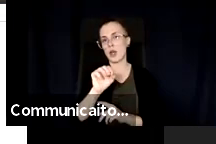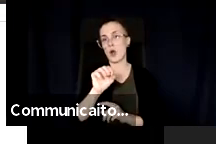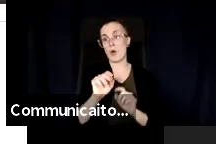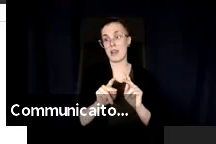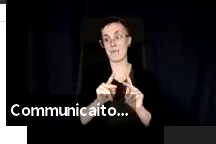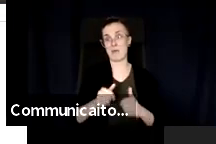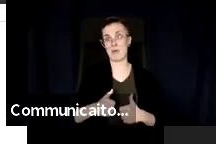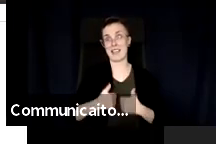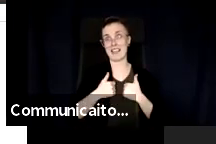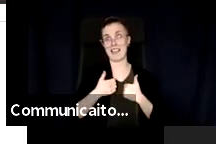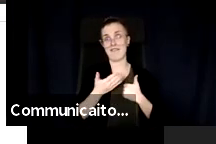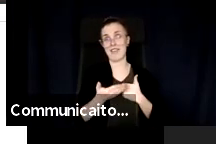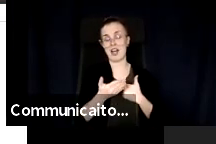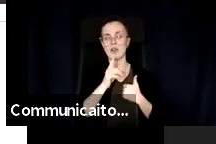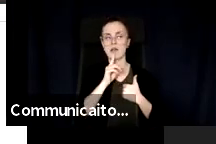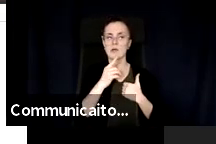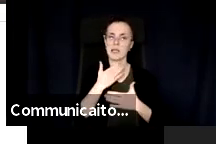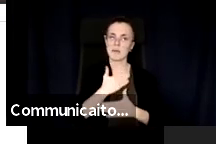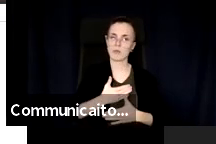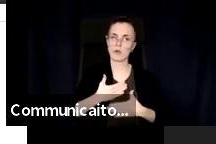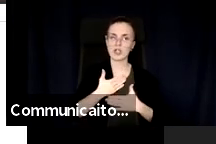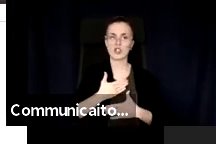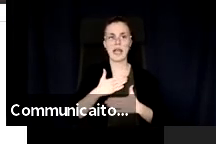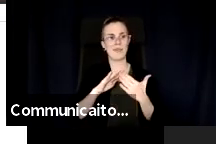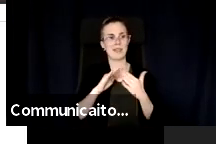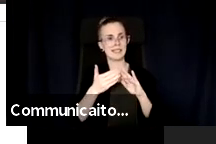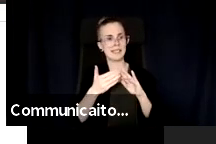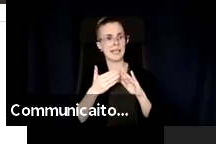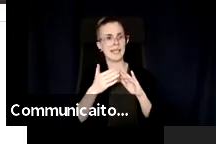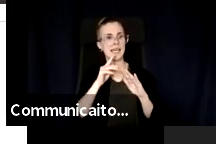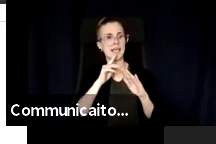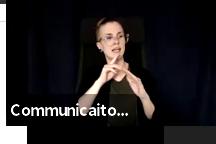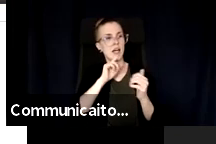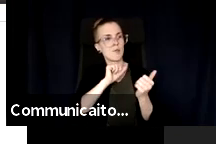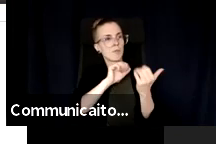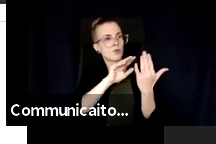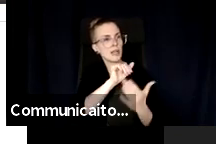on embracing the ADA, universal